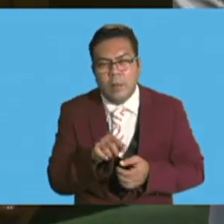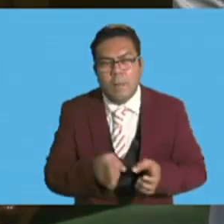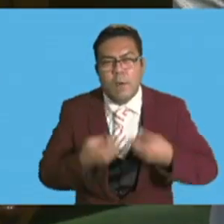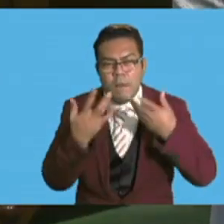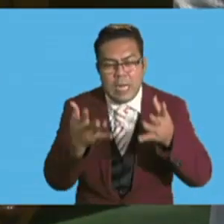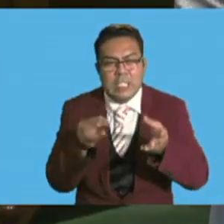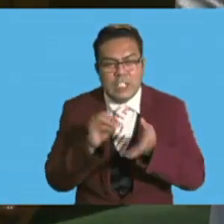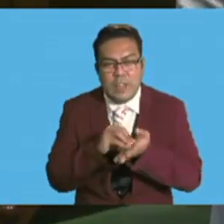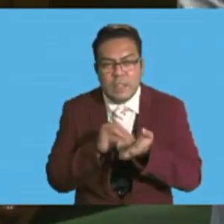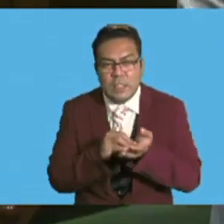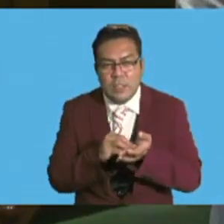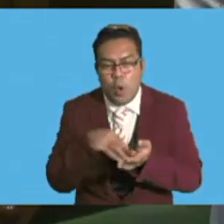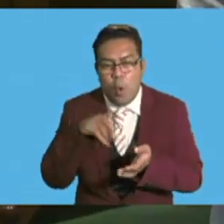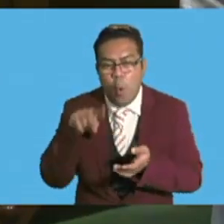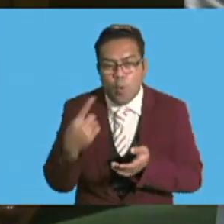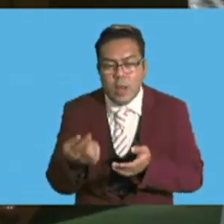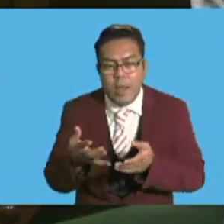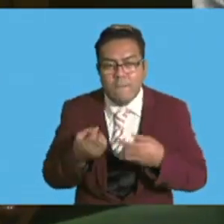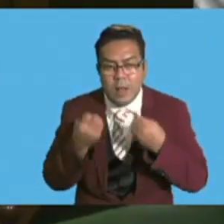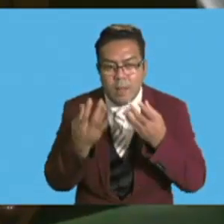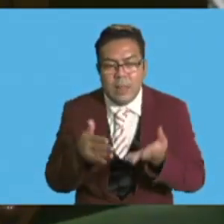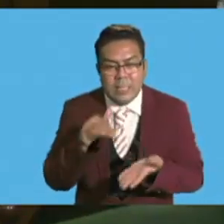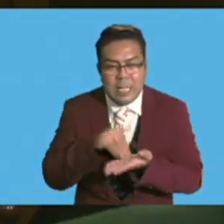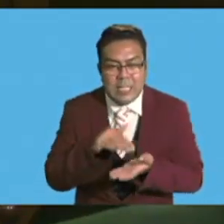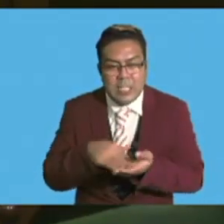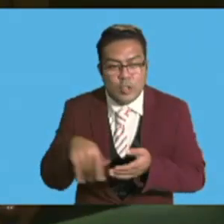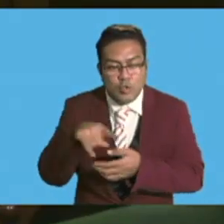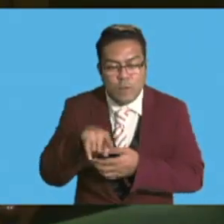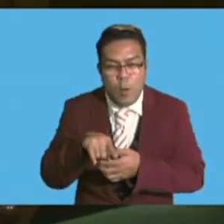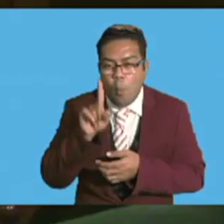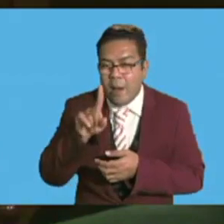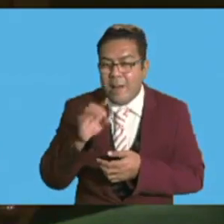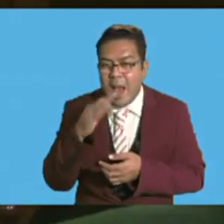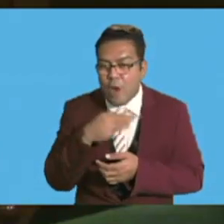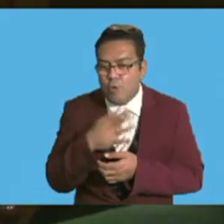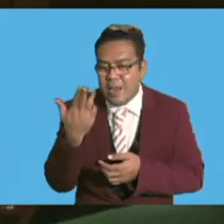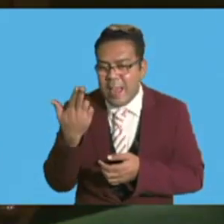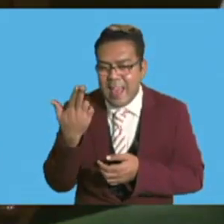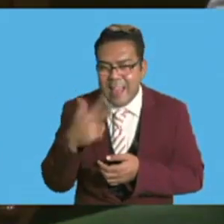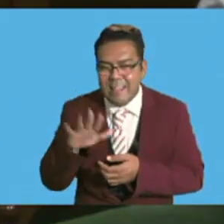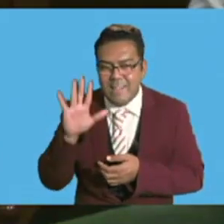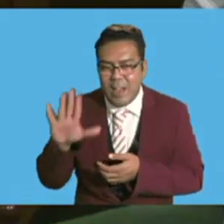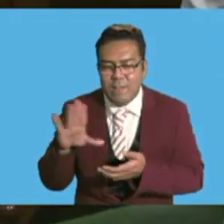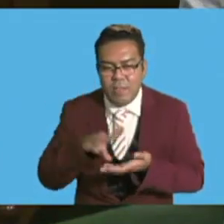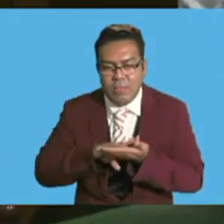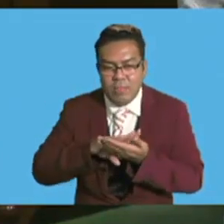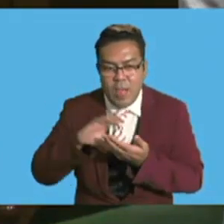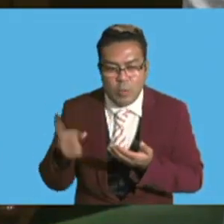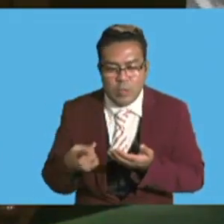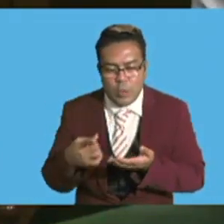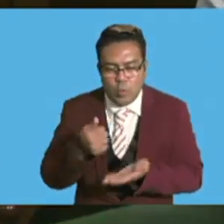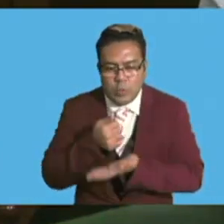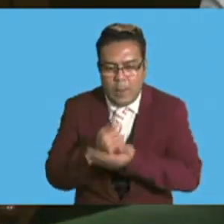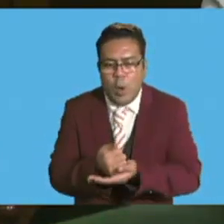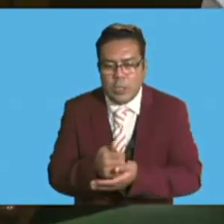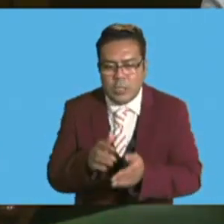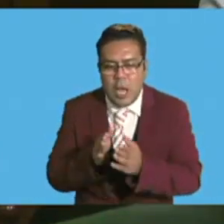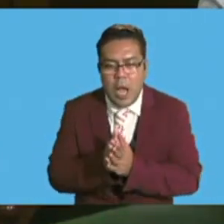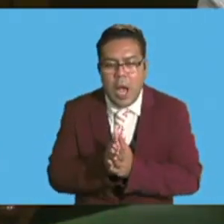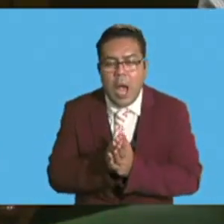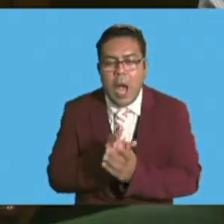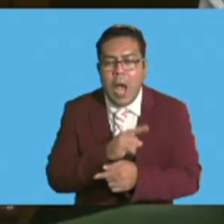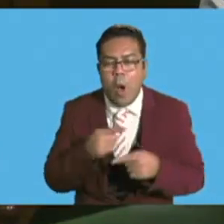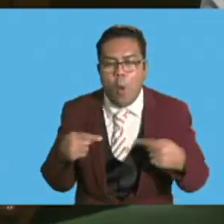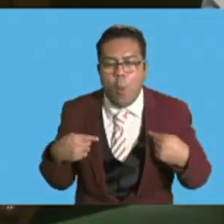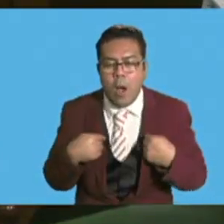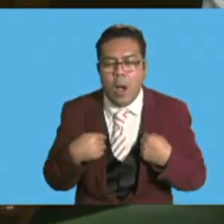that are only available at the centers in Suva, government has allocated $185,000 in the financial year to support our outreach program.